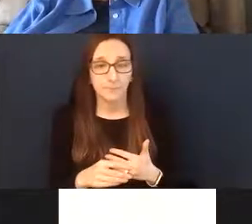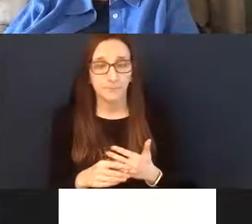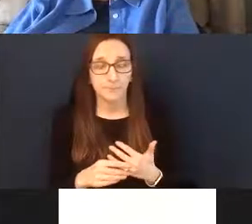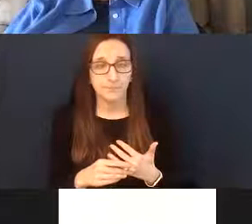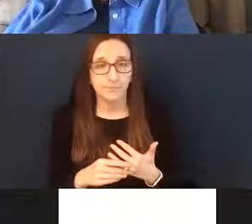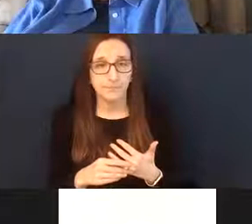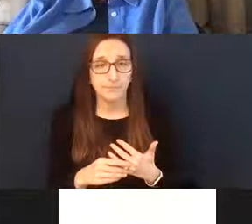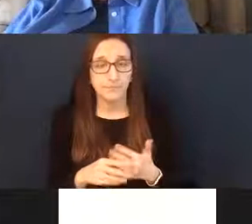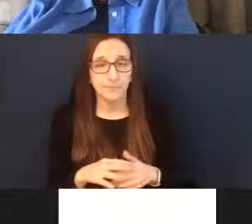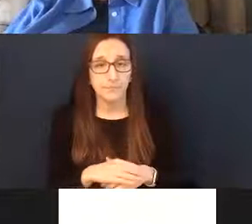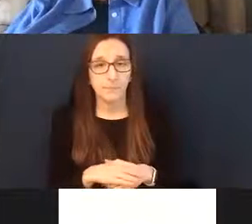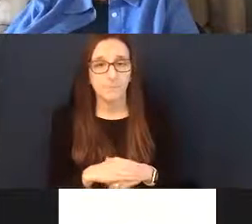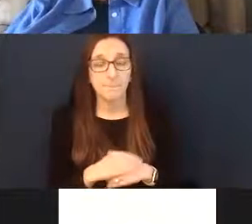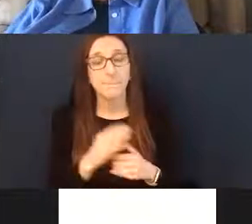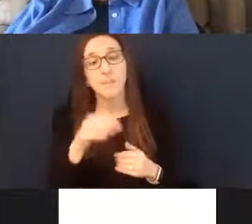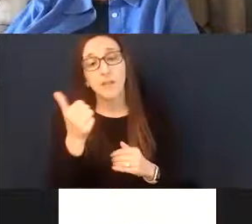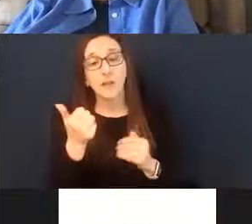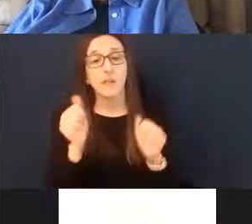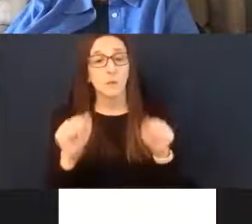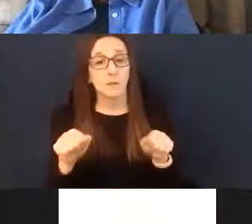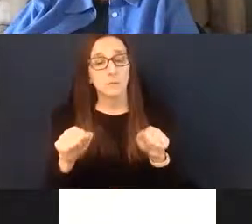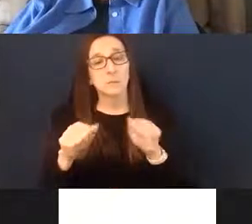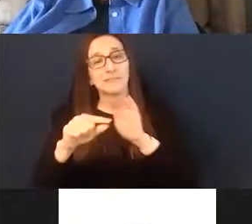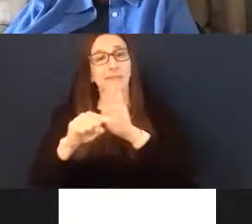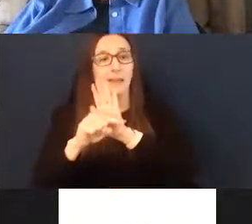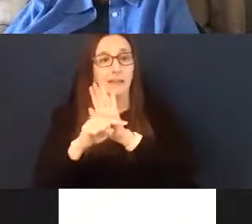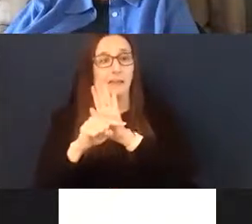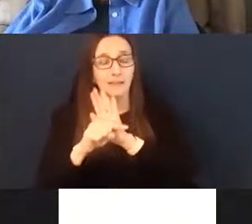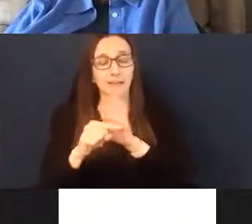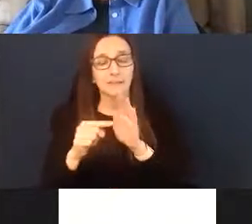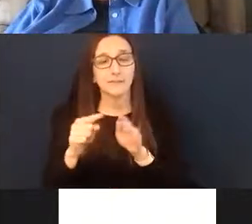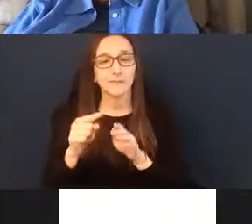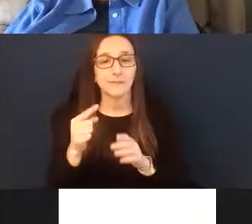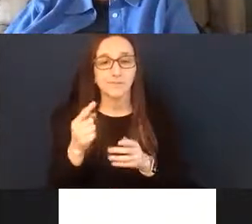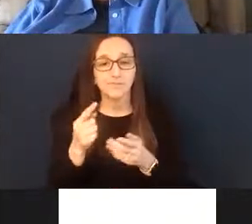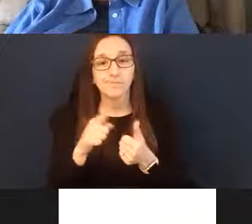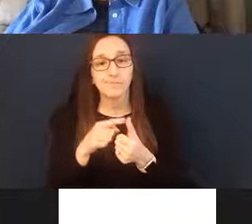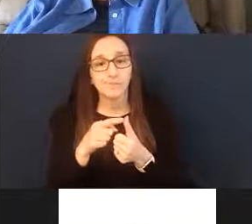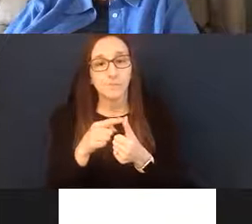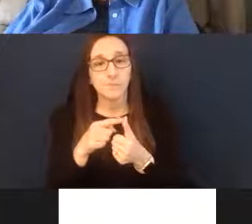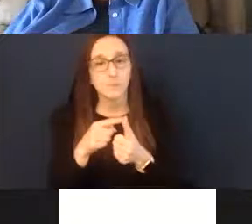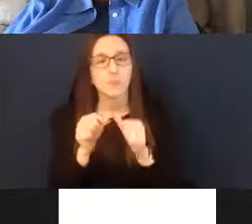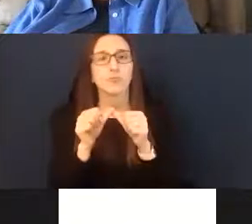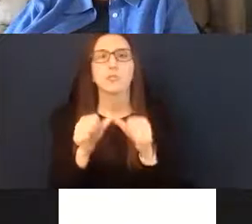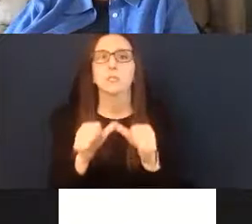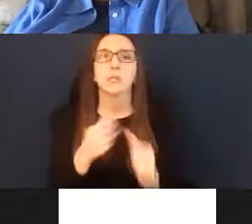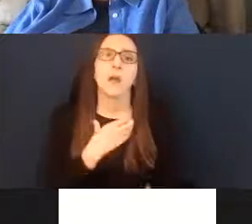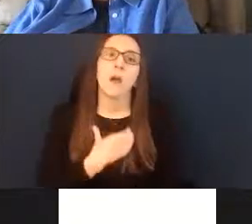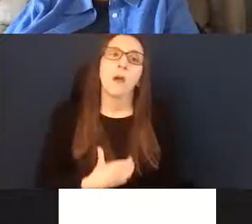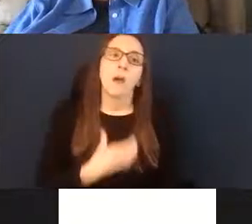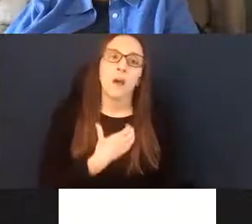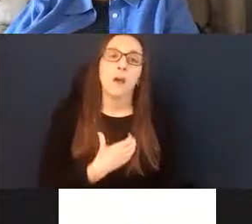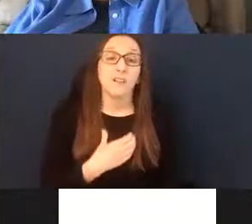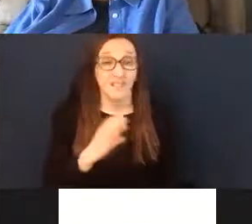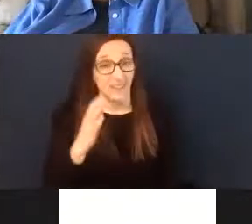So some other possible side effects of intermittent fasting is persistent hunger. And I don't know about